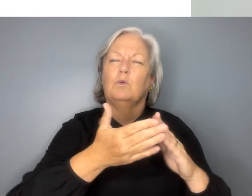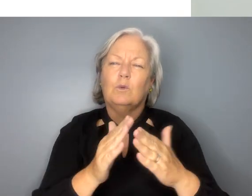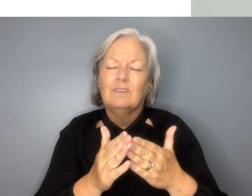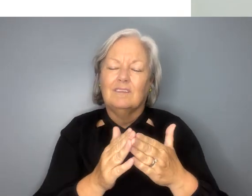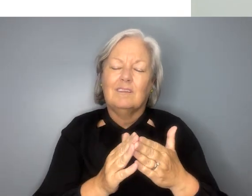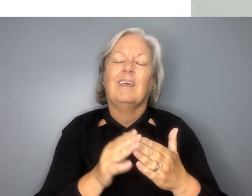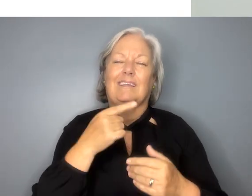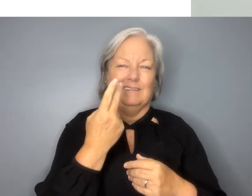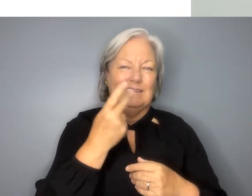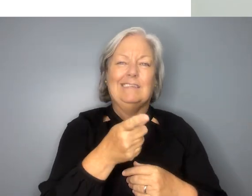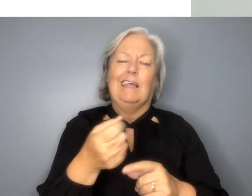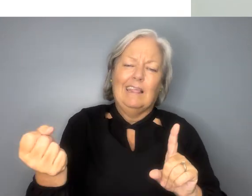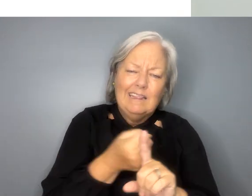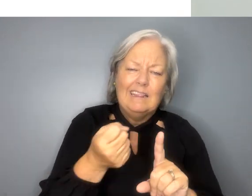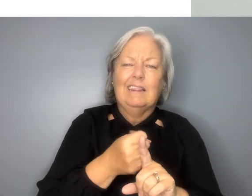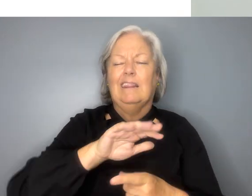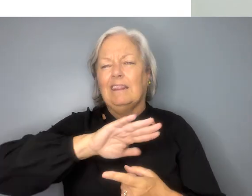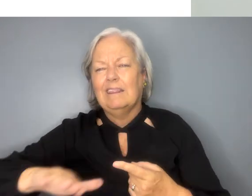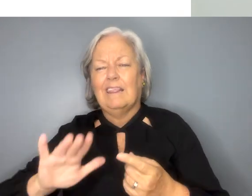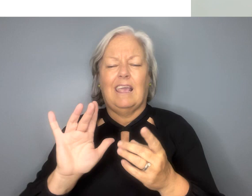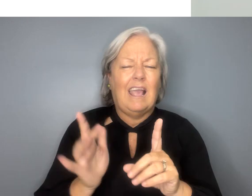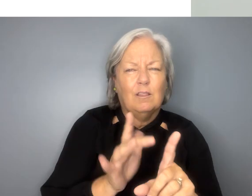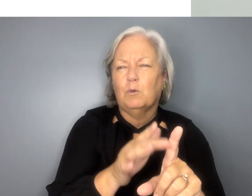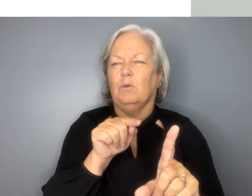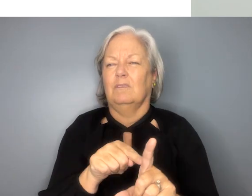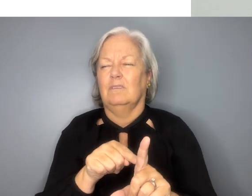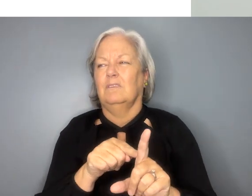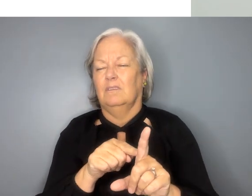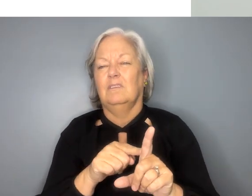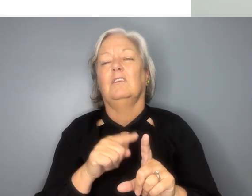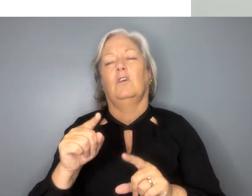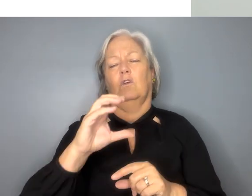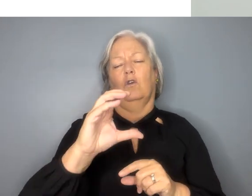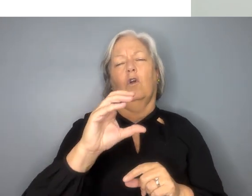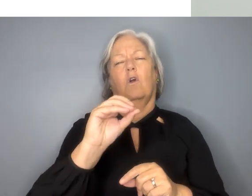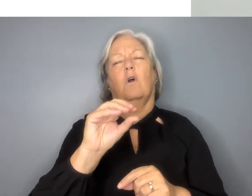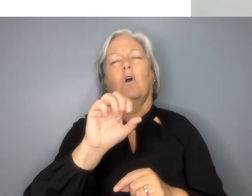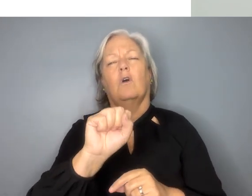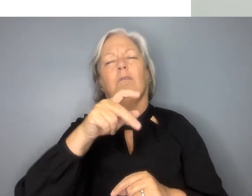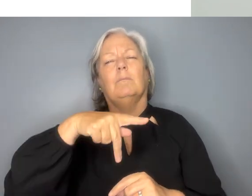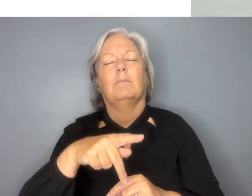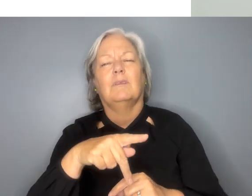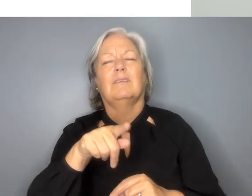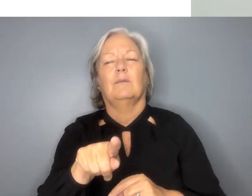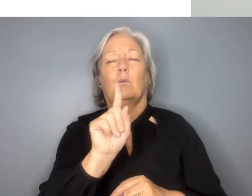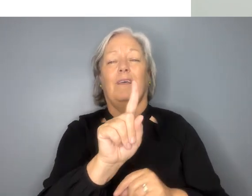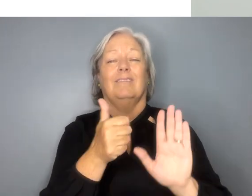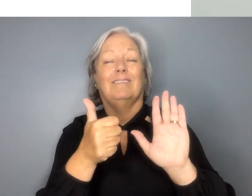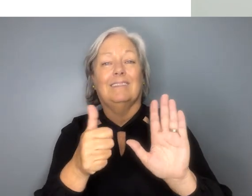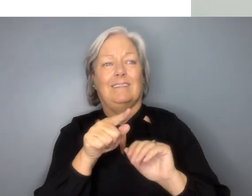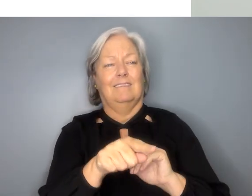reduce such rates of violence, abuse, neglect, and exploitation. Conferences such as COP16 is in a